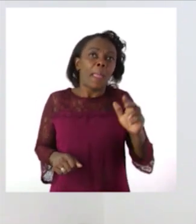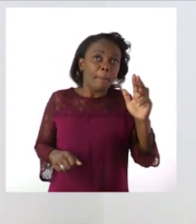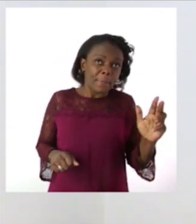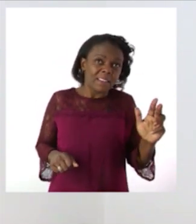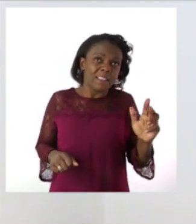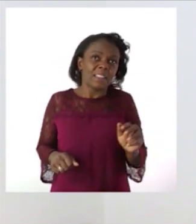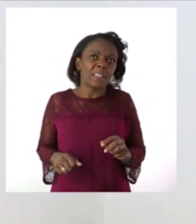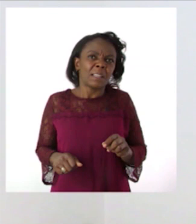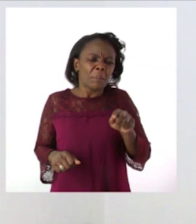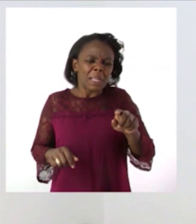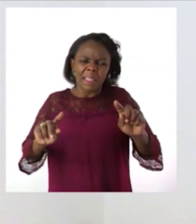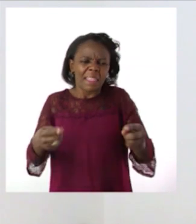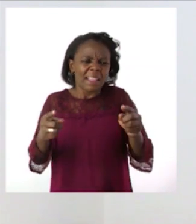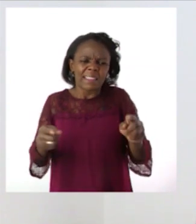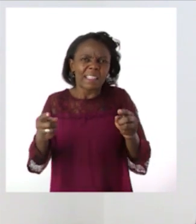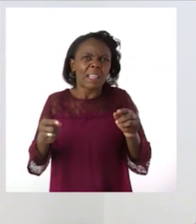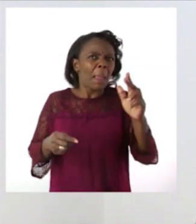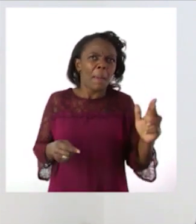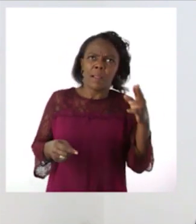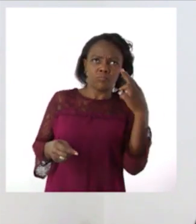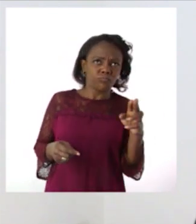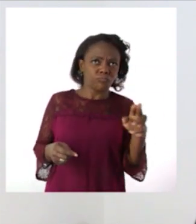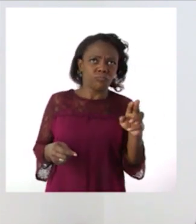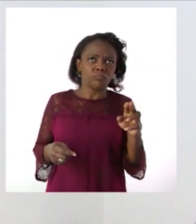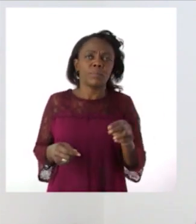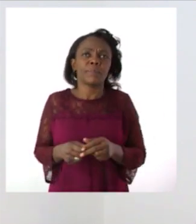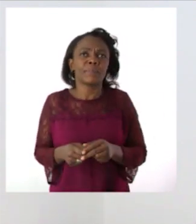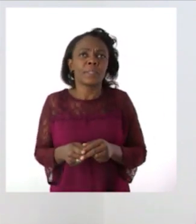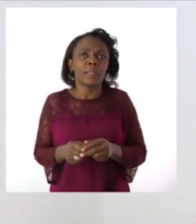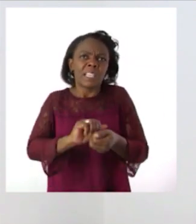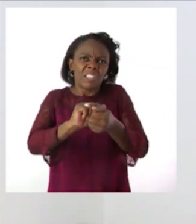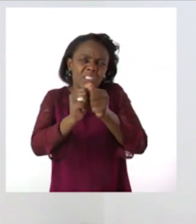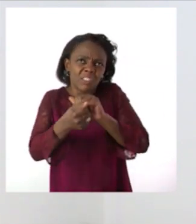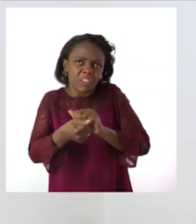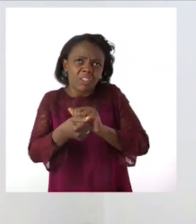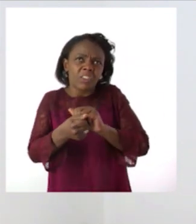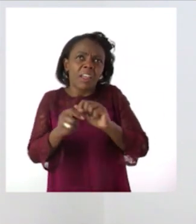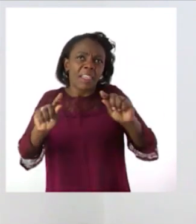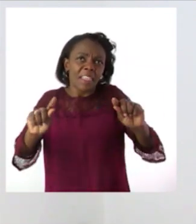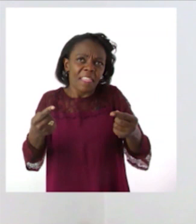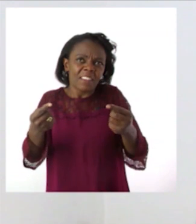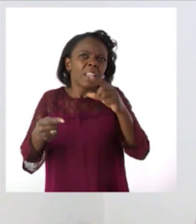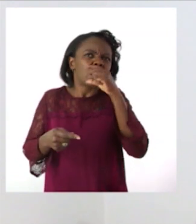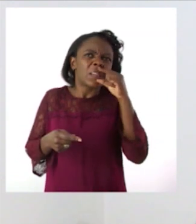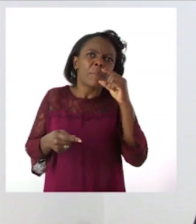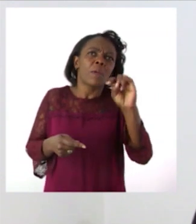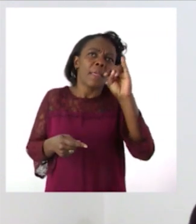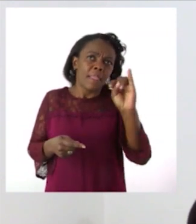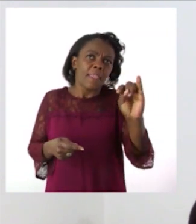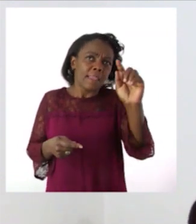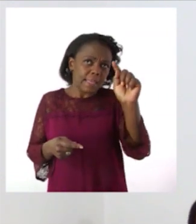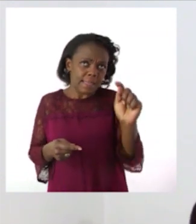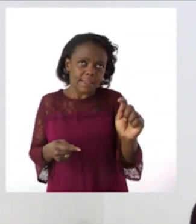we're talking about things which are not people. They can't talk. So I'm going to replace their names with a it. I'll